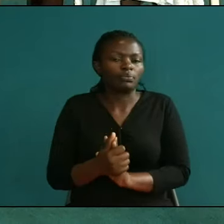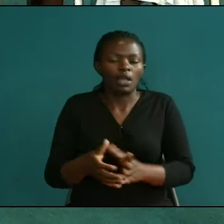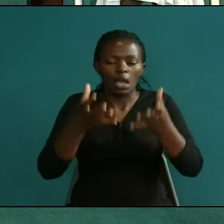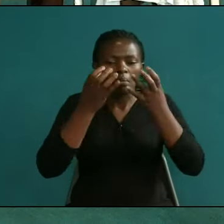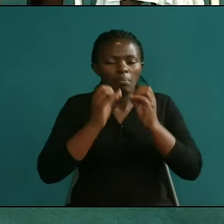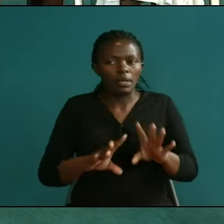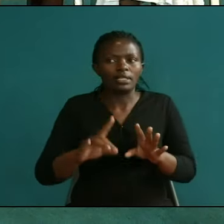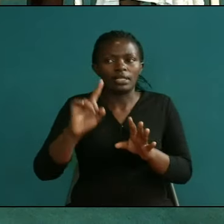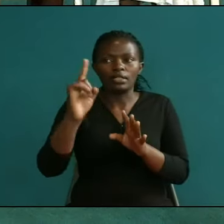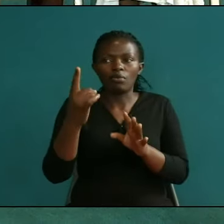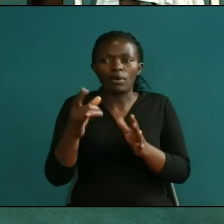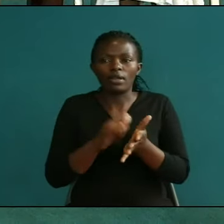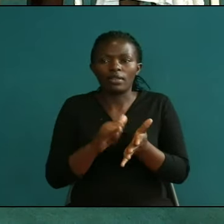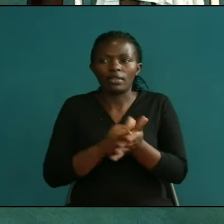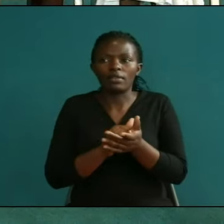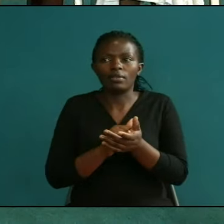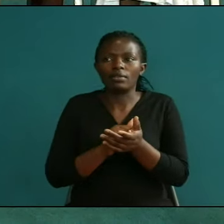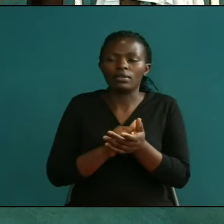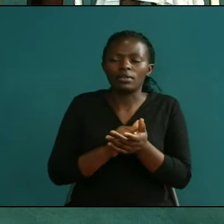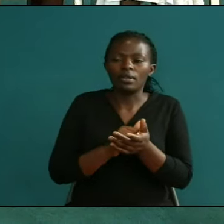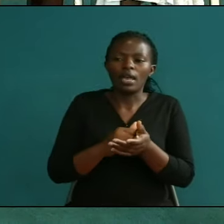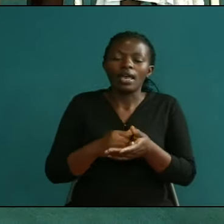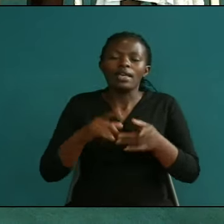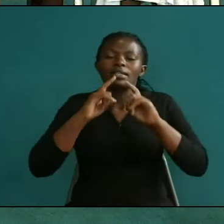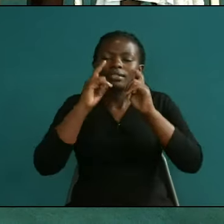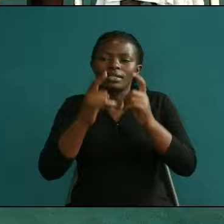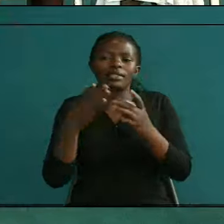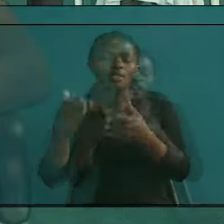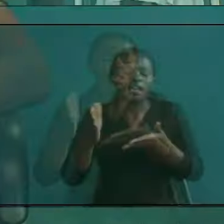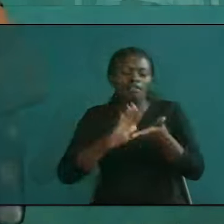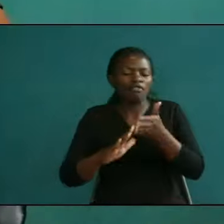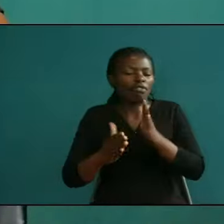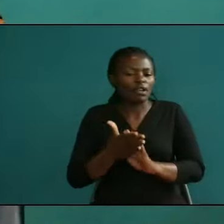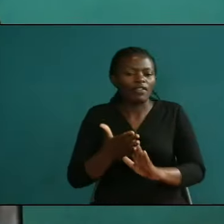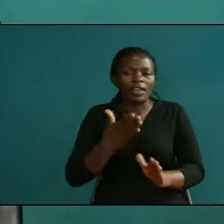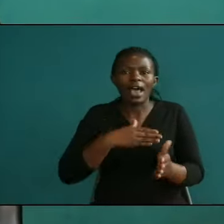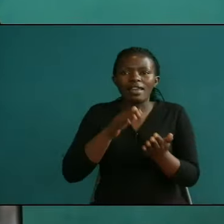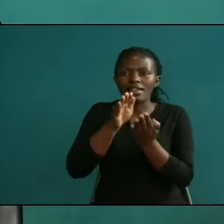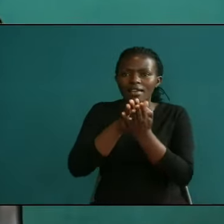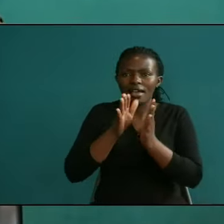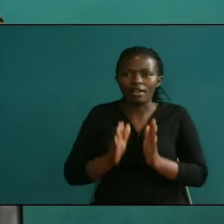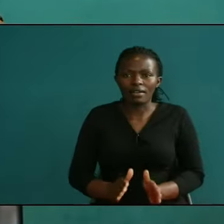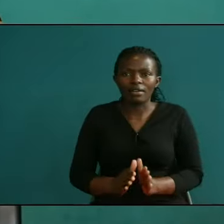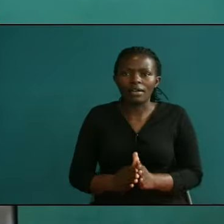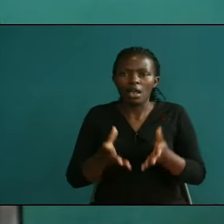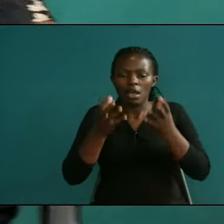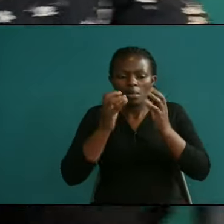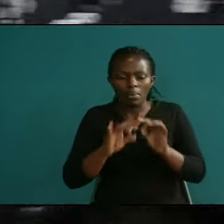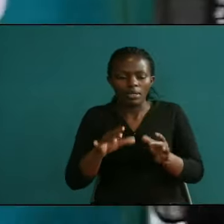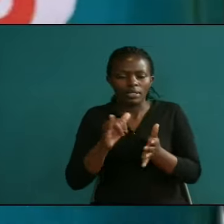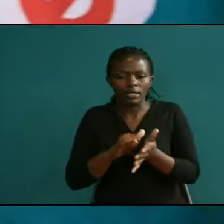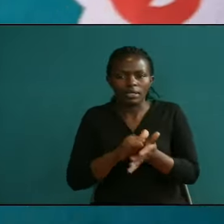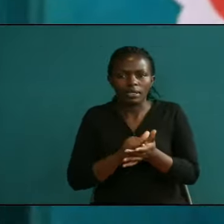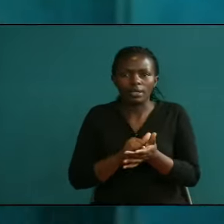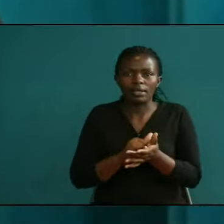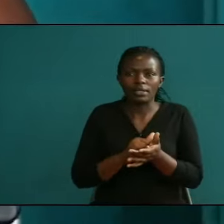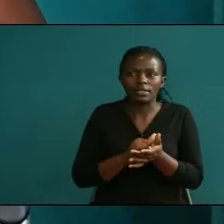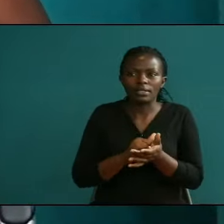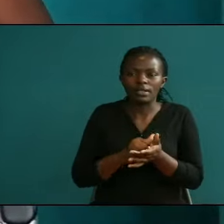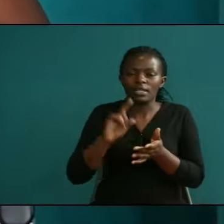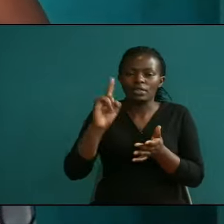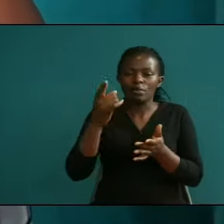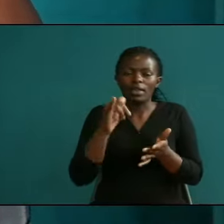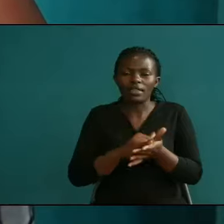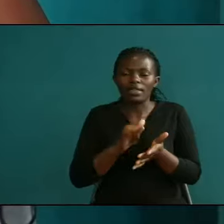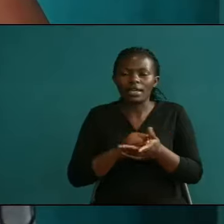Blessed is the one whose transgressions are forgiven, whose sins are covered. Blessed is the one whose transgressions are forgiven and